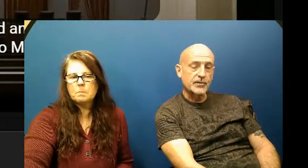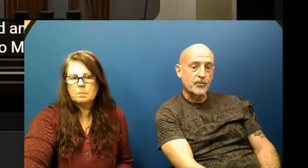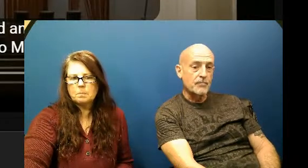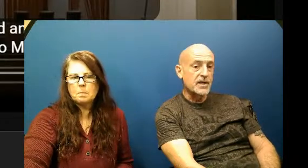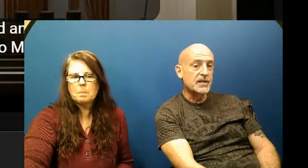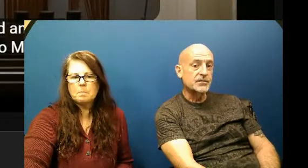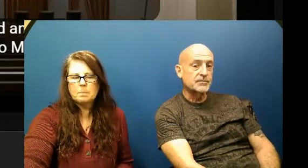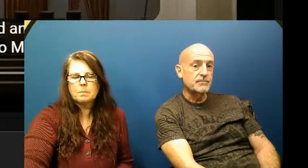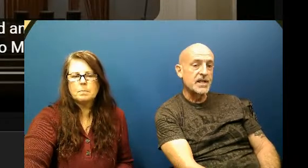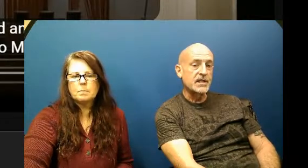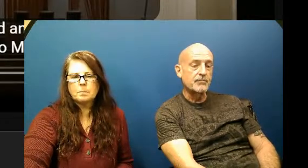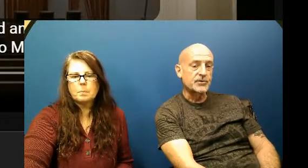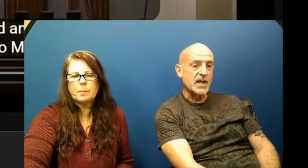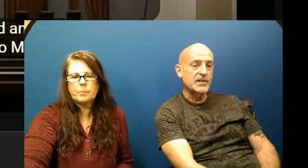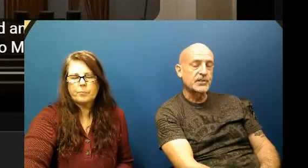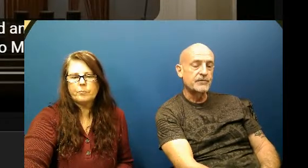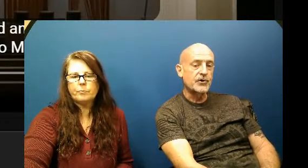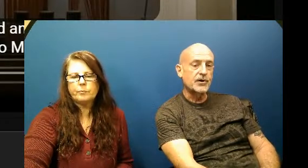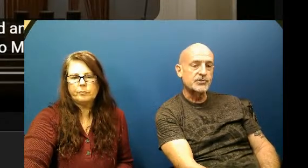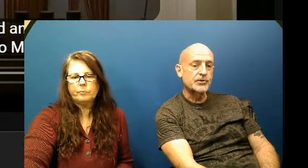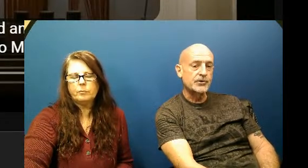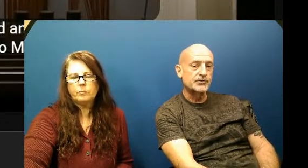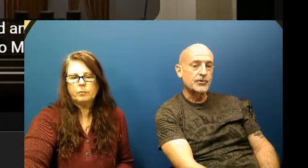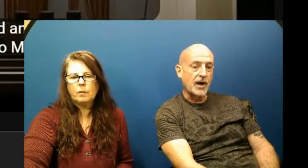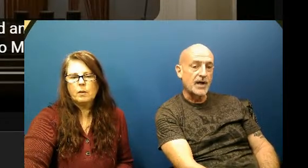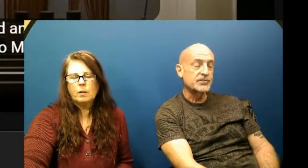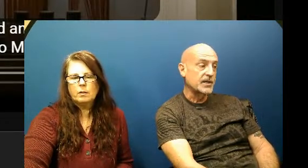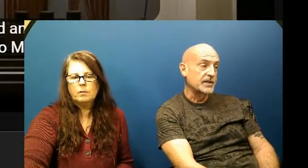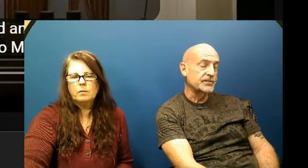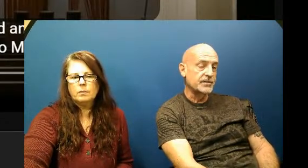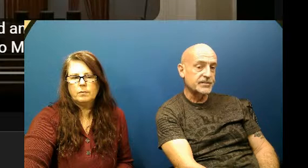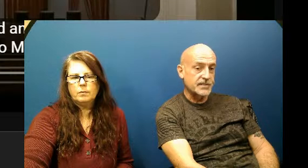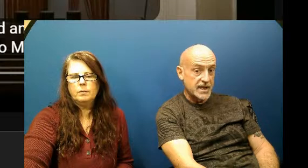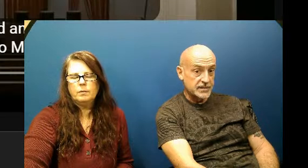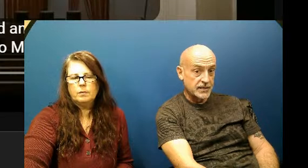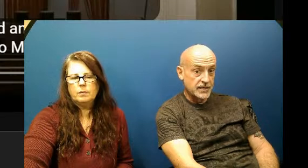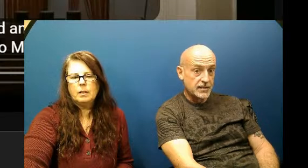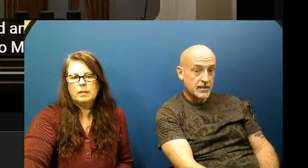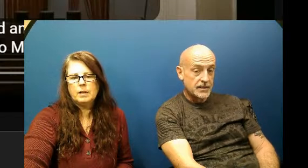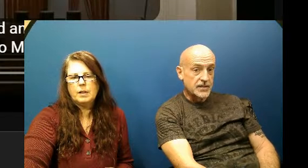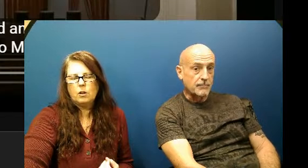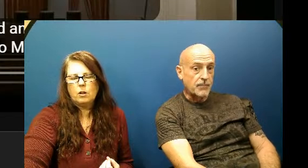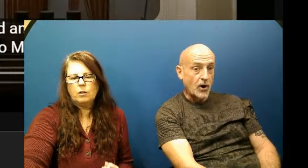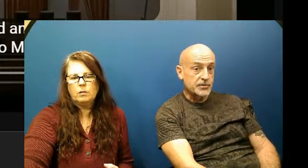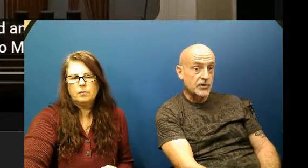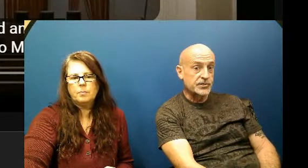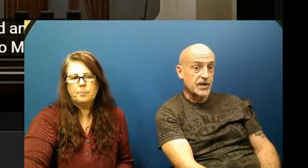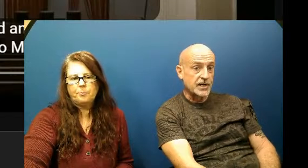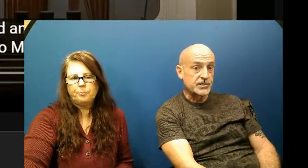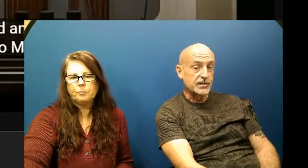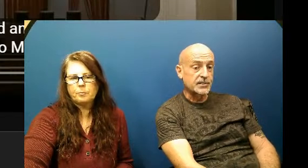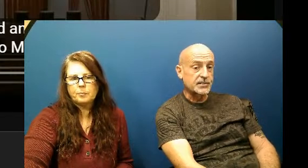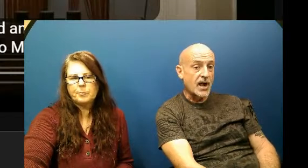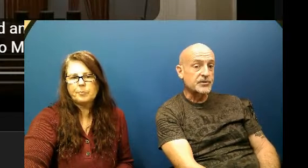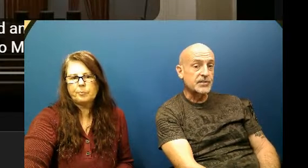speakers that are permitted to speak in protection of your constitutional rights against the state. And yet the Bar Association, that's entire setup